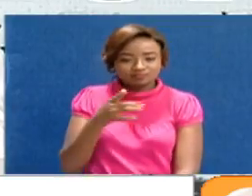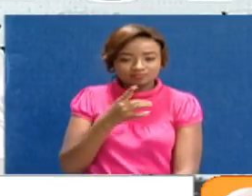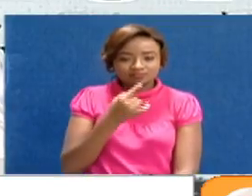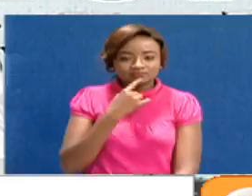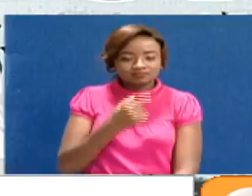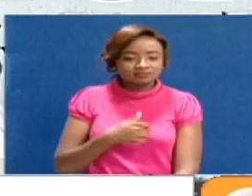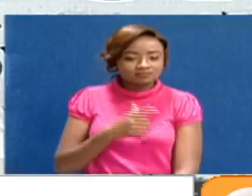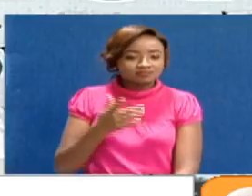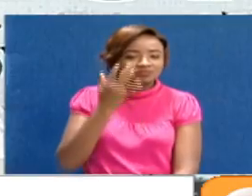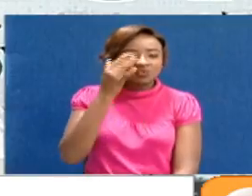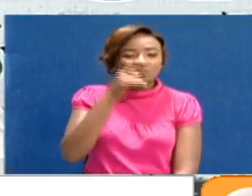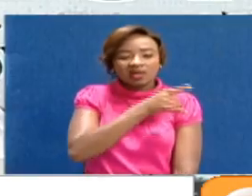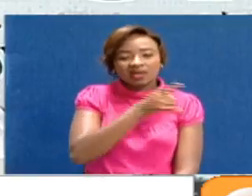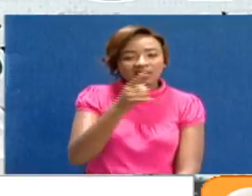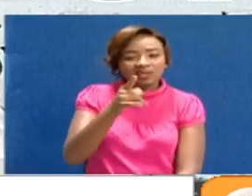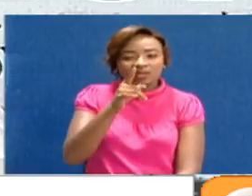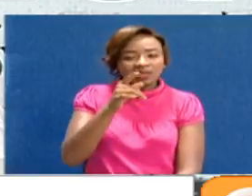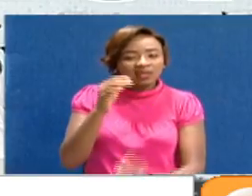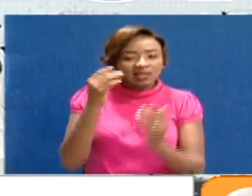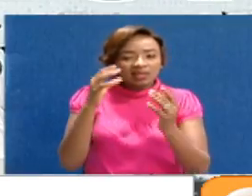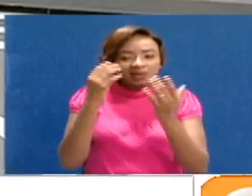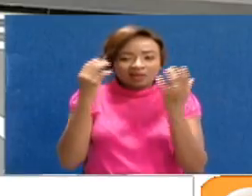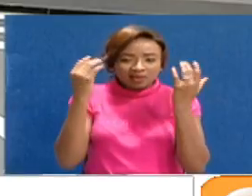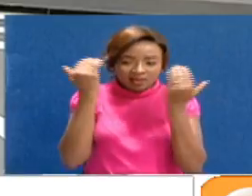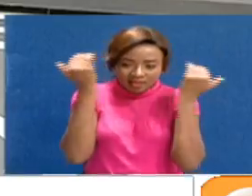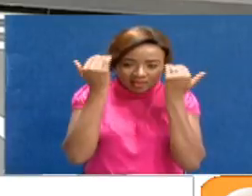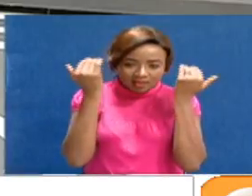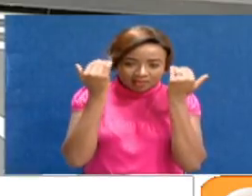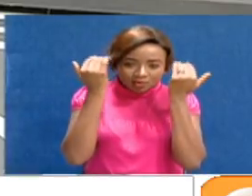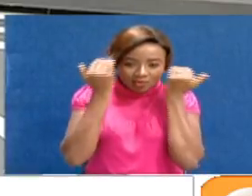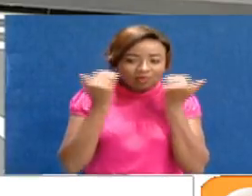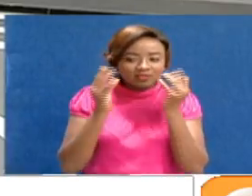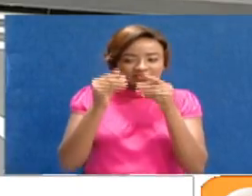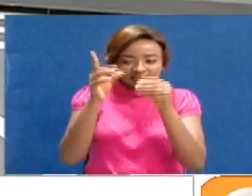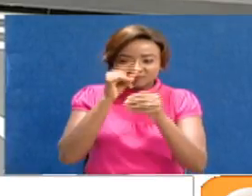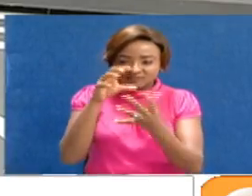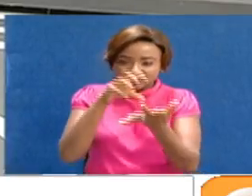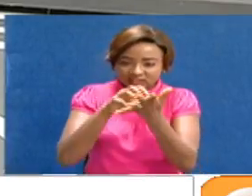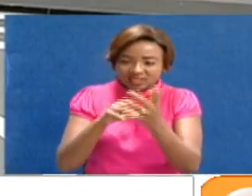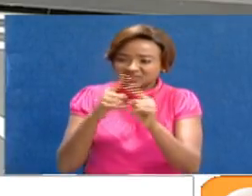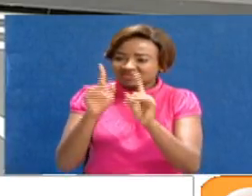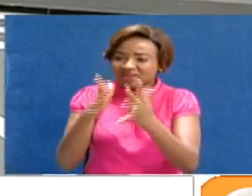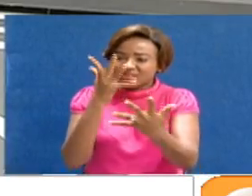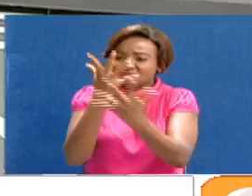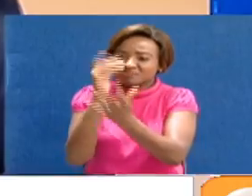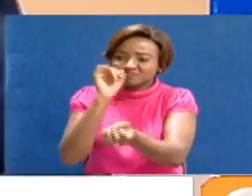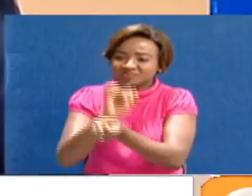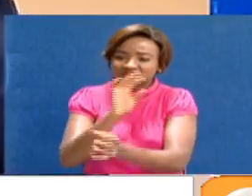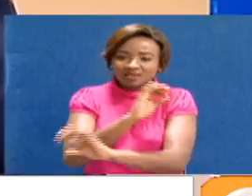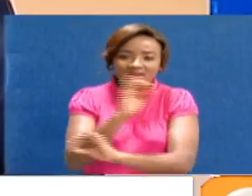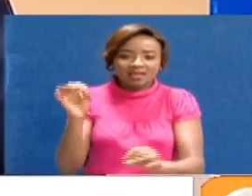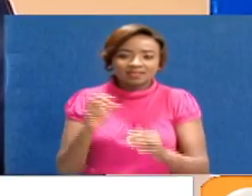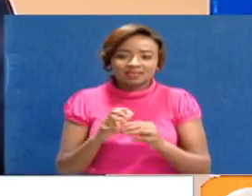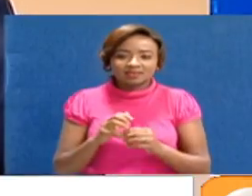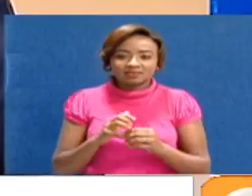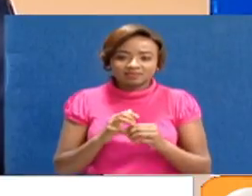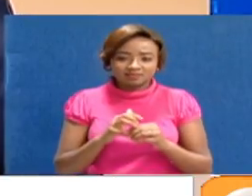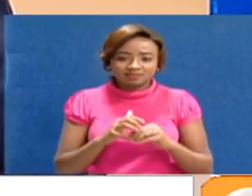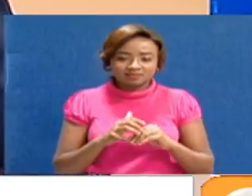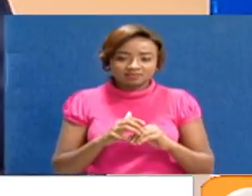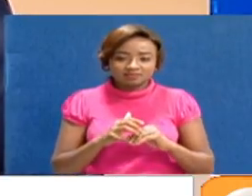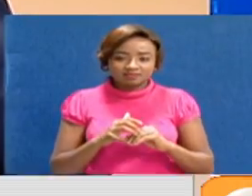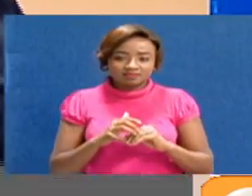affecting prosecution as to why it is not happening fast enough. Your response to that. Okay, thank you very much, Trevor. First and